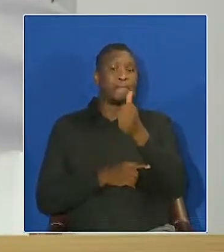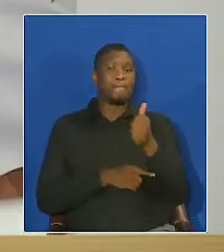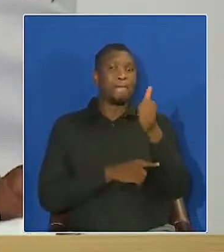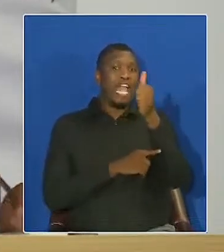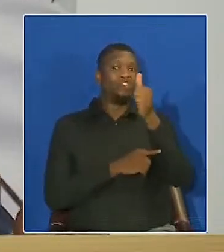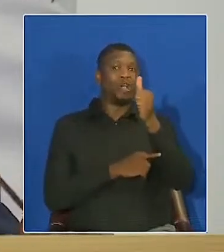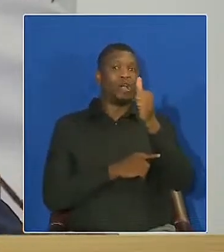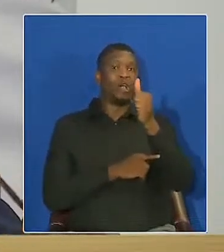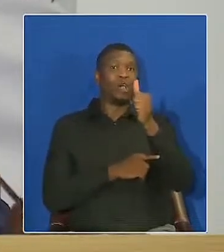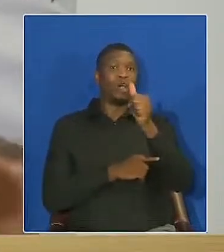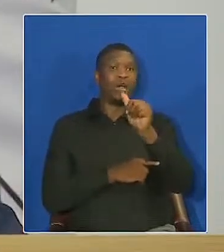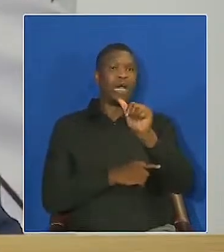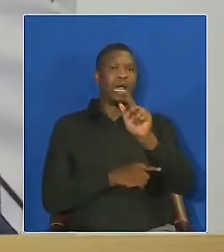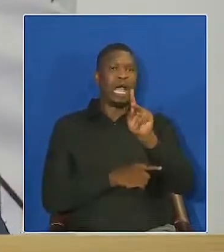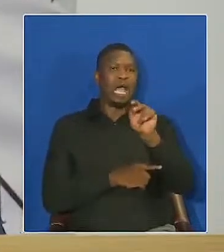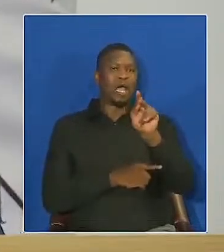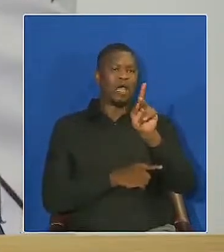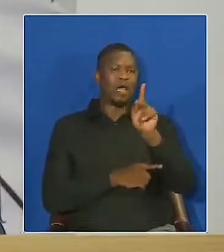any wrongdoing,